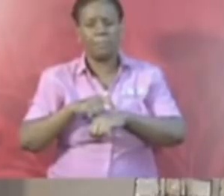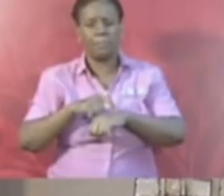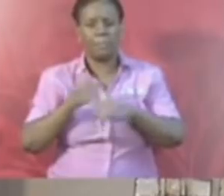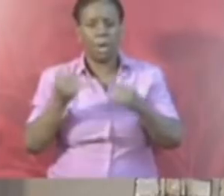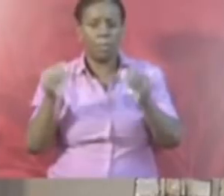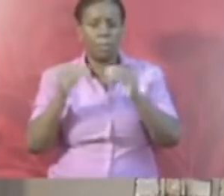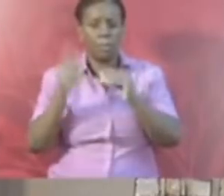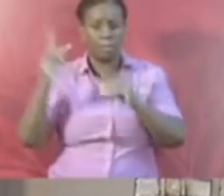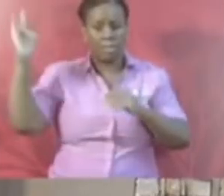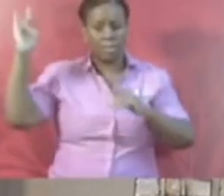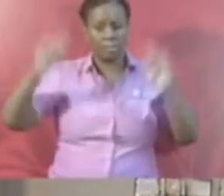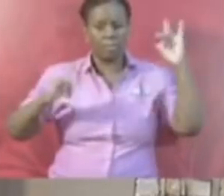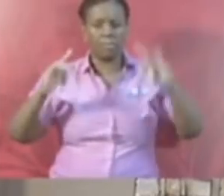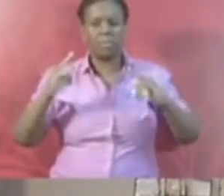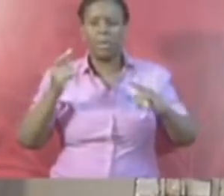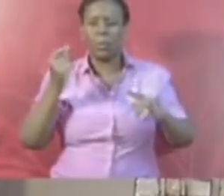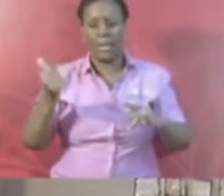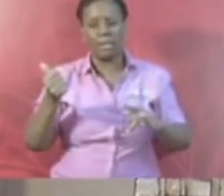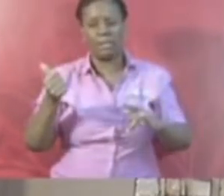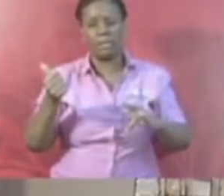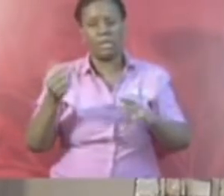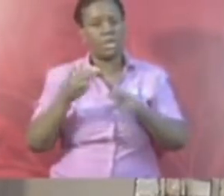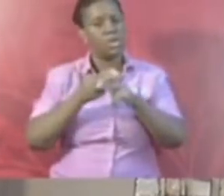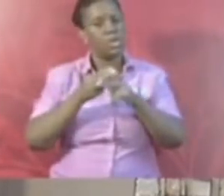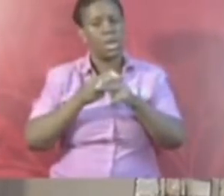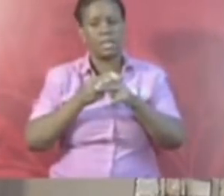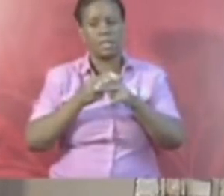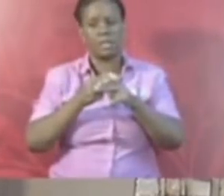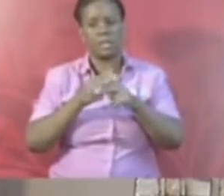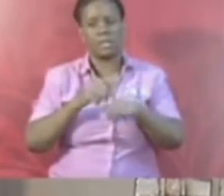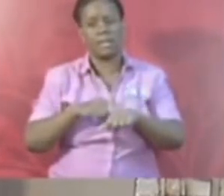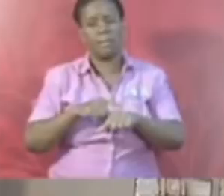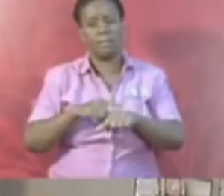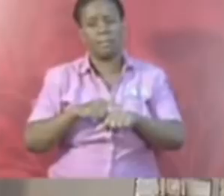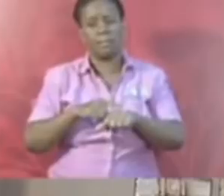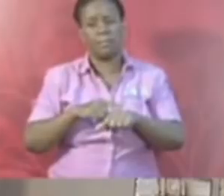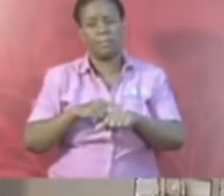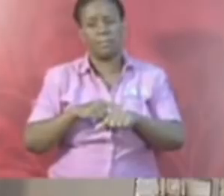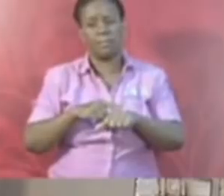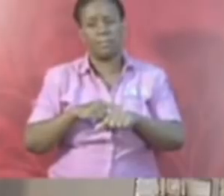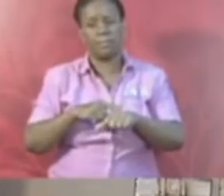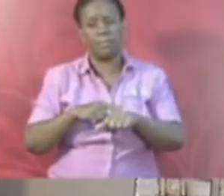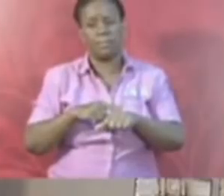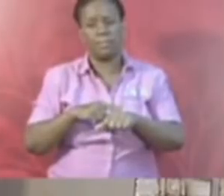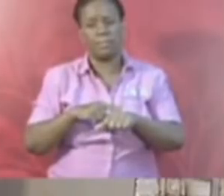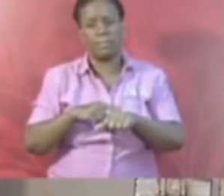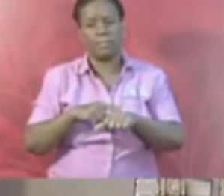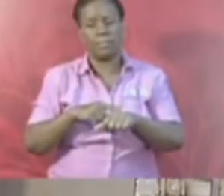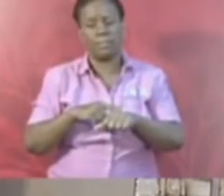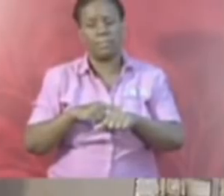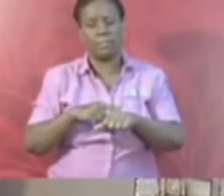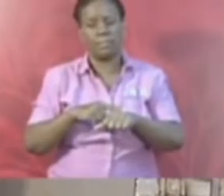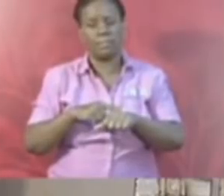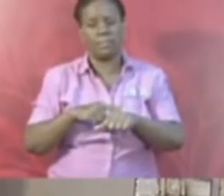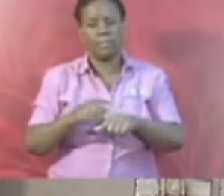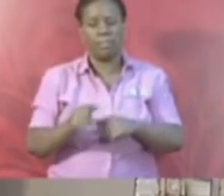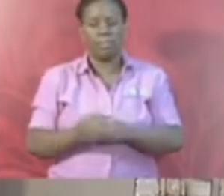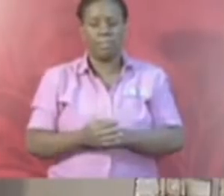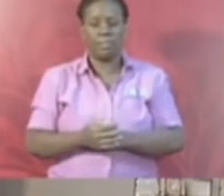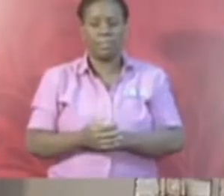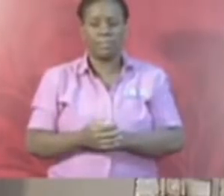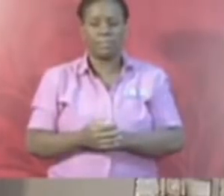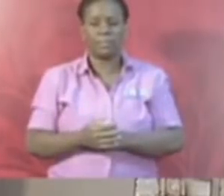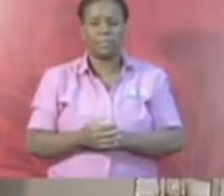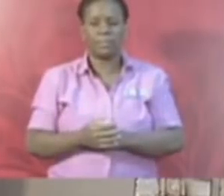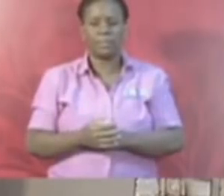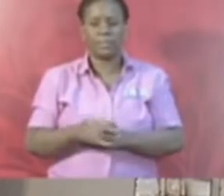get you back home in the shortest possible time frame. Just to provide some statistics, on the last occasion, I think it was the 29th of